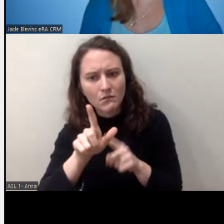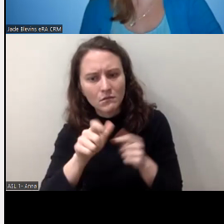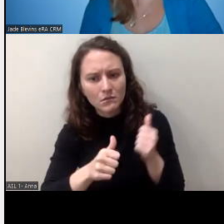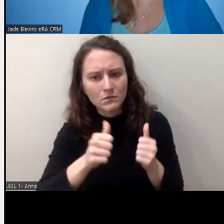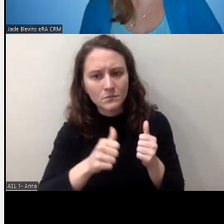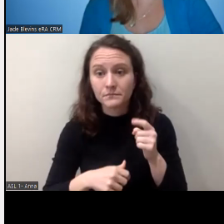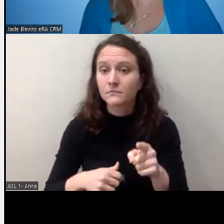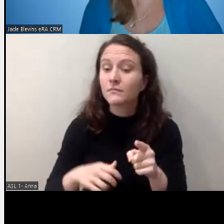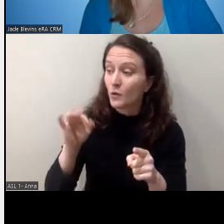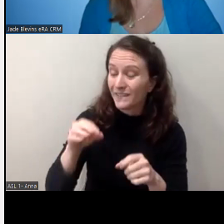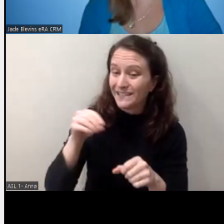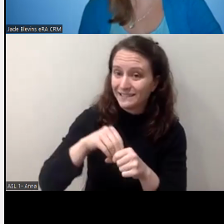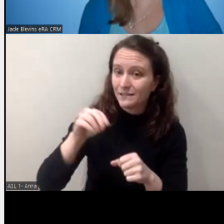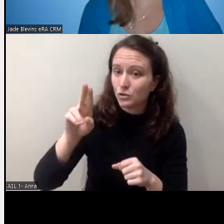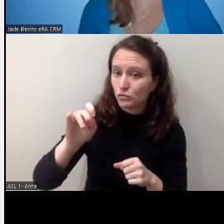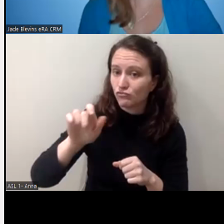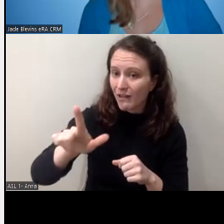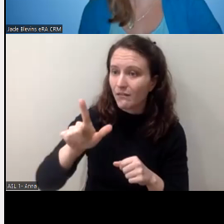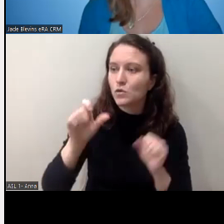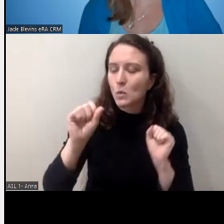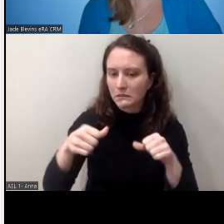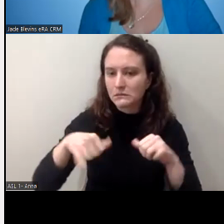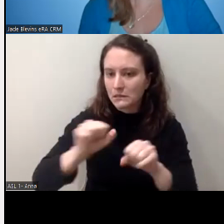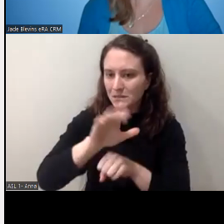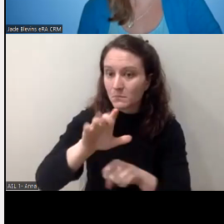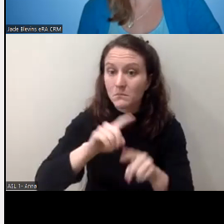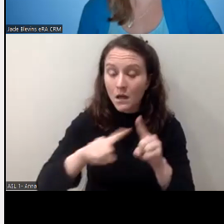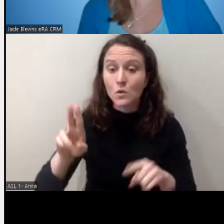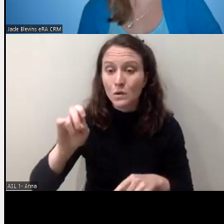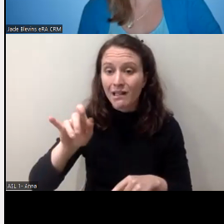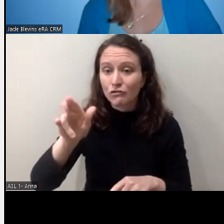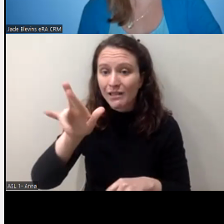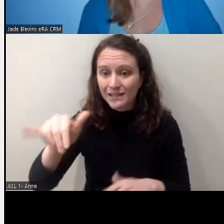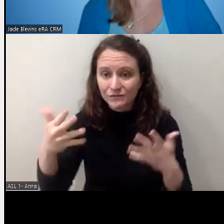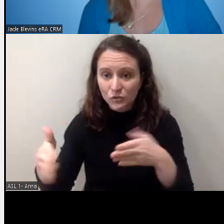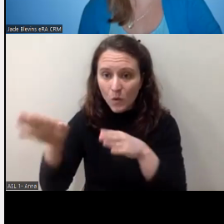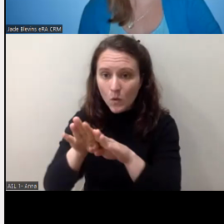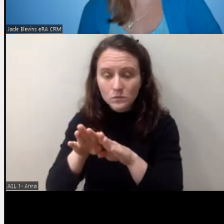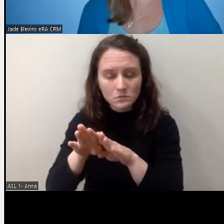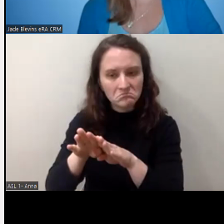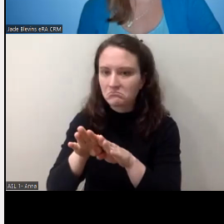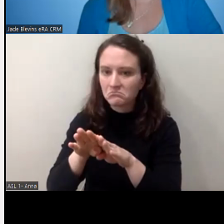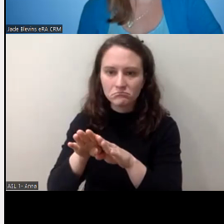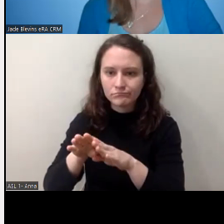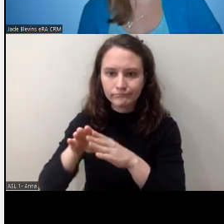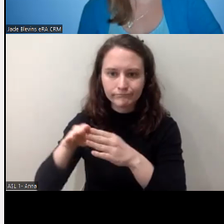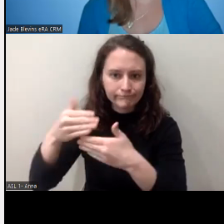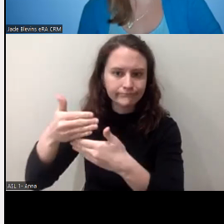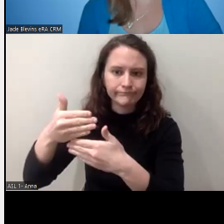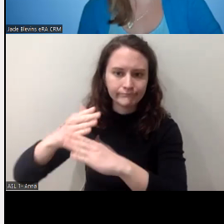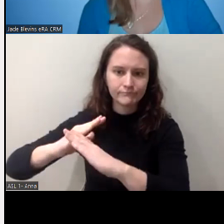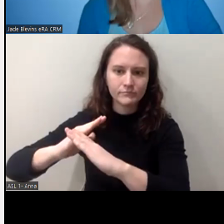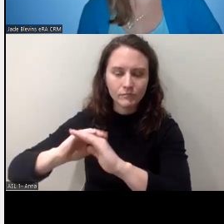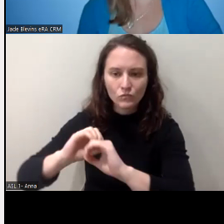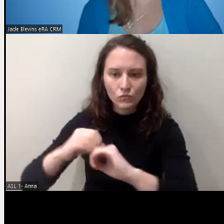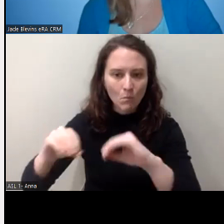then you can still submit. If it has been unilaterally closed, then no further actions are needed.